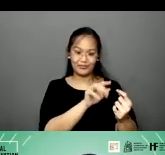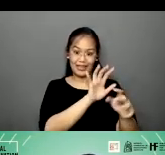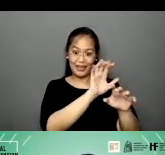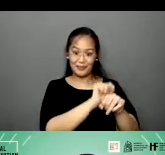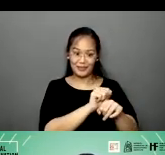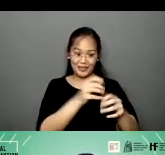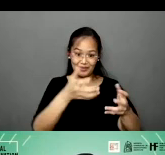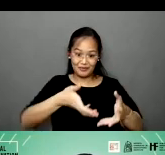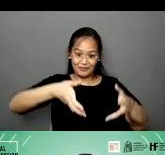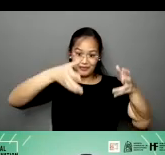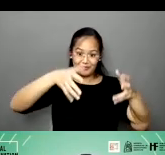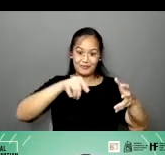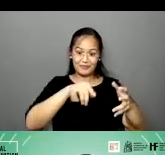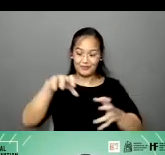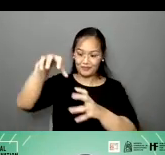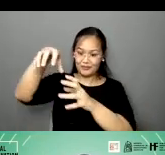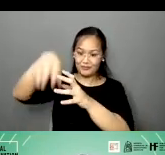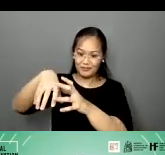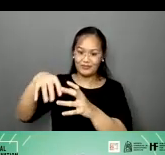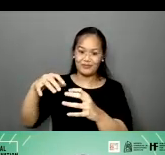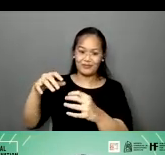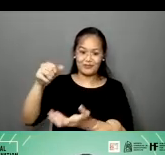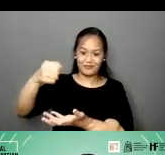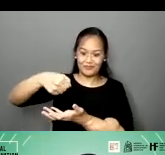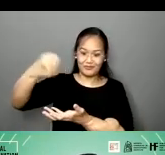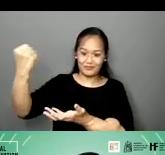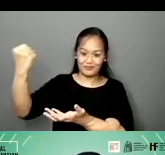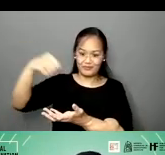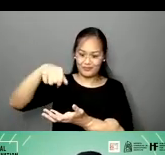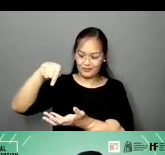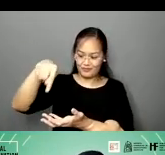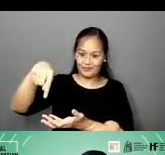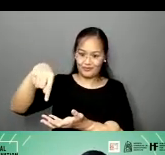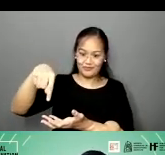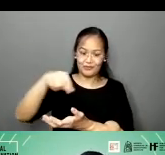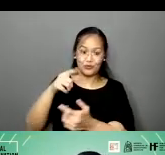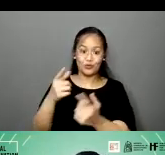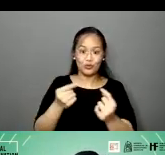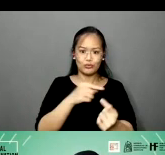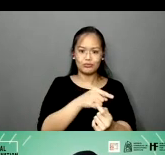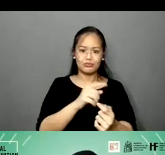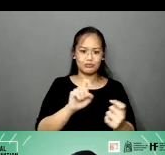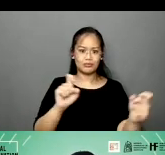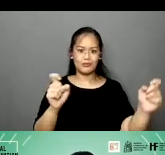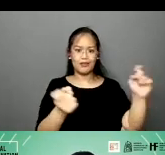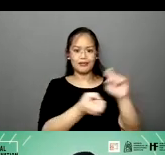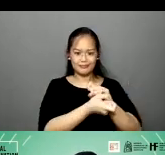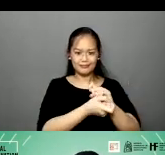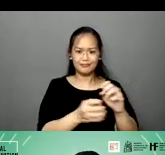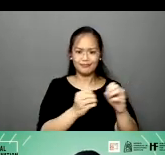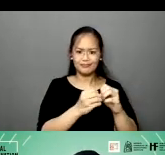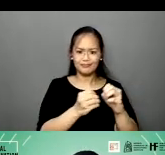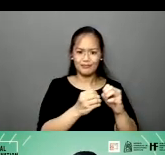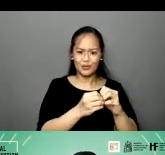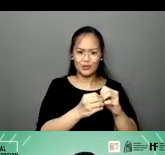And this served as its primary packaging. And what does it do? It changed the packaging from something you simply discard and